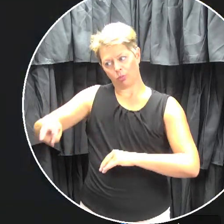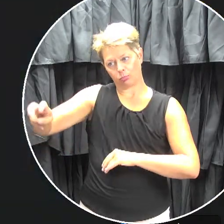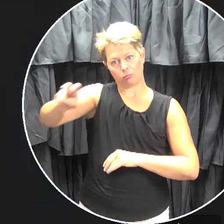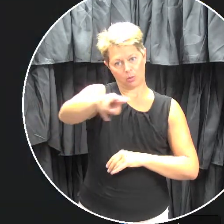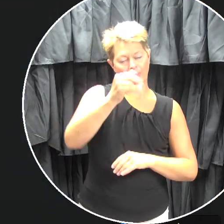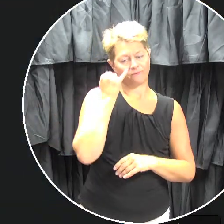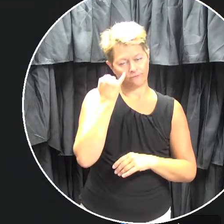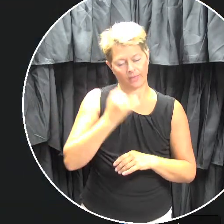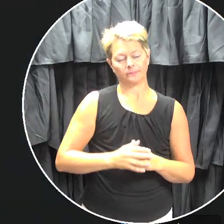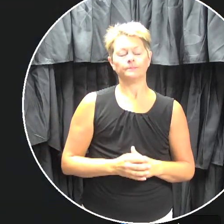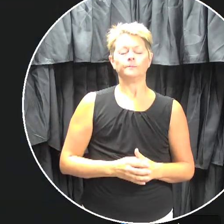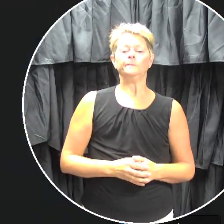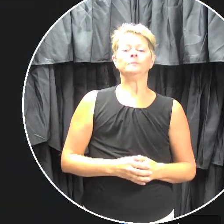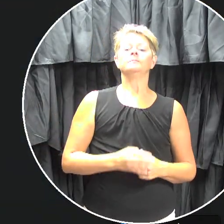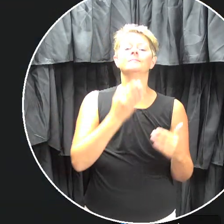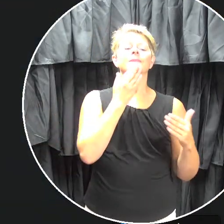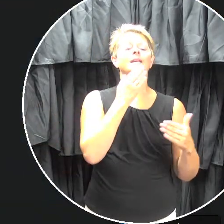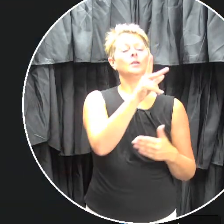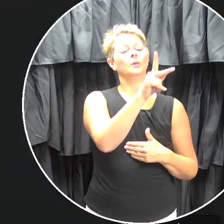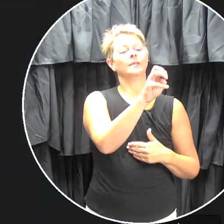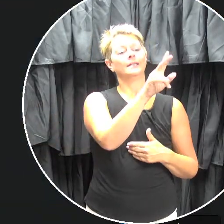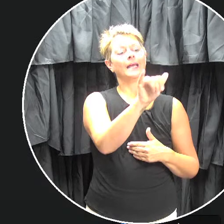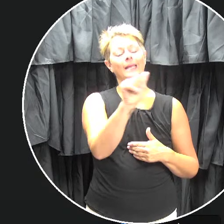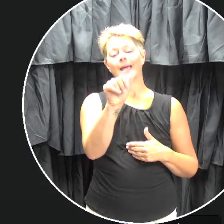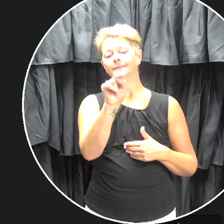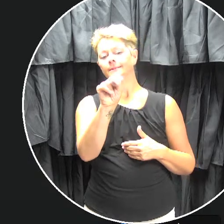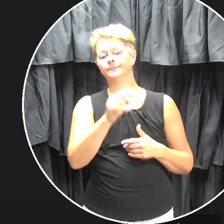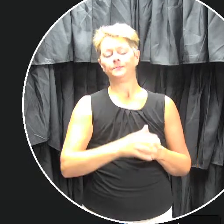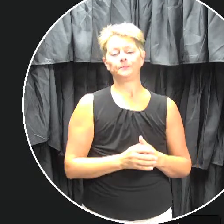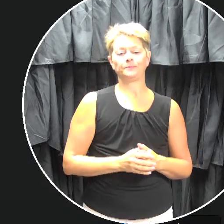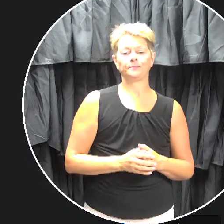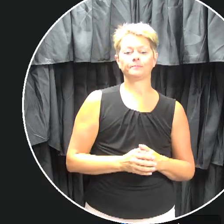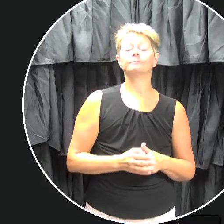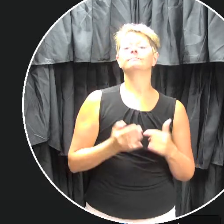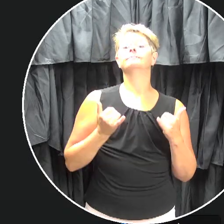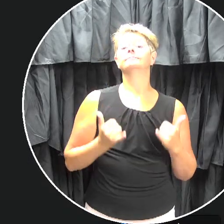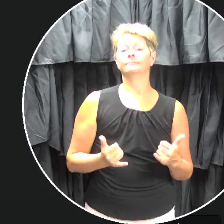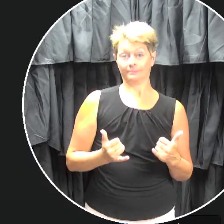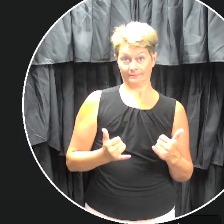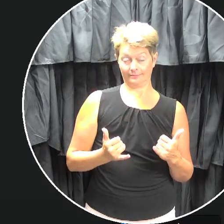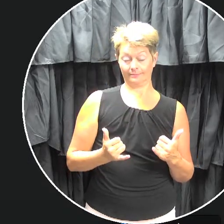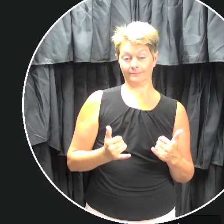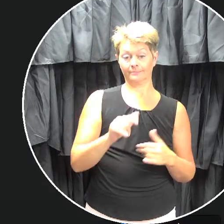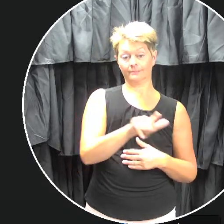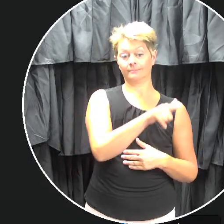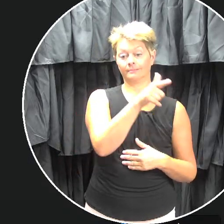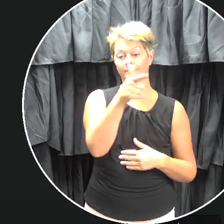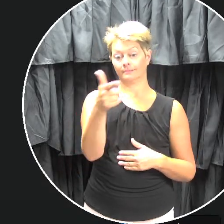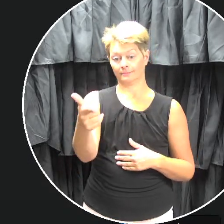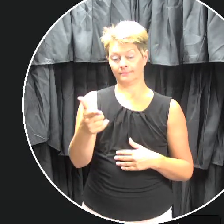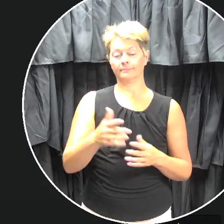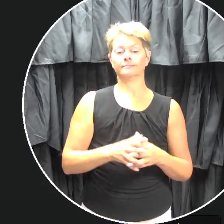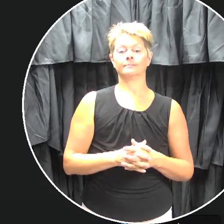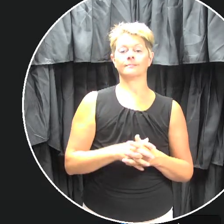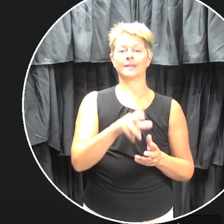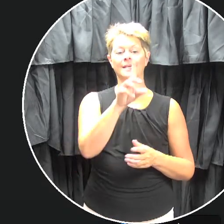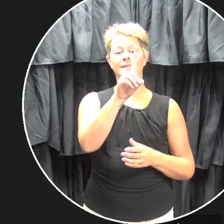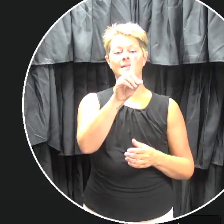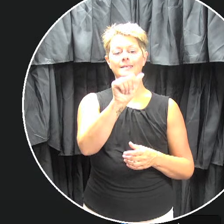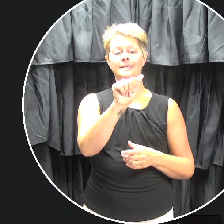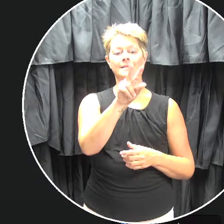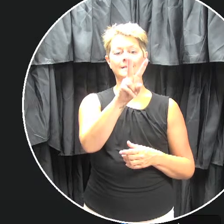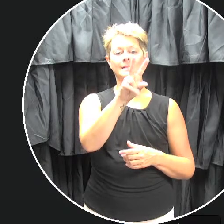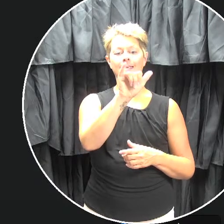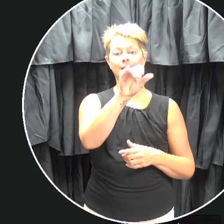Great. Thank you very much, Kellyanne. And now we do a transition to David Marr